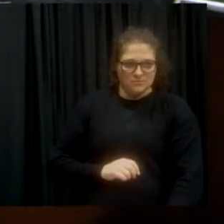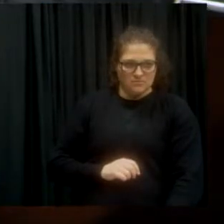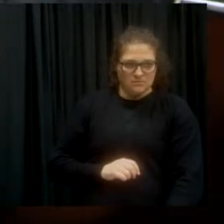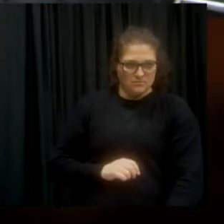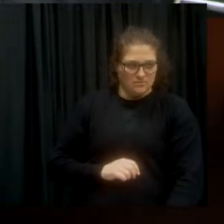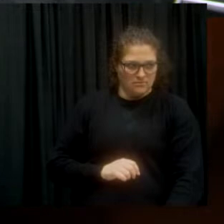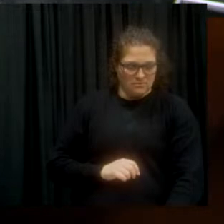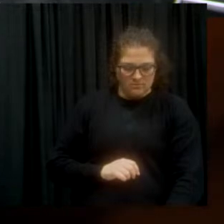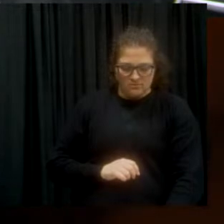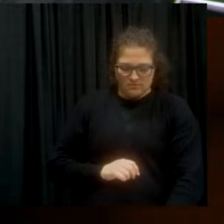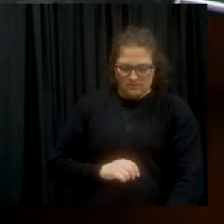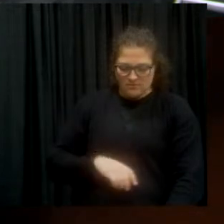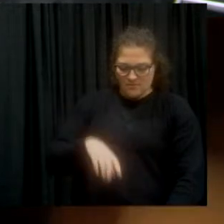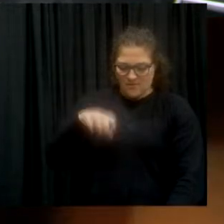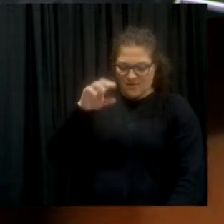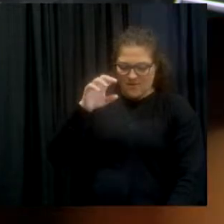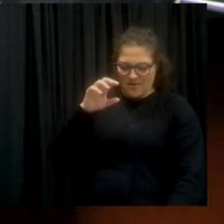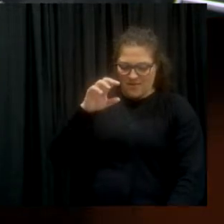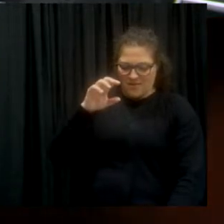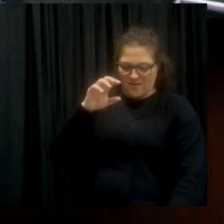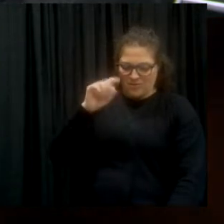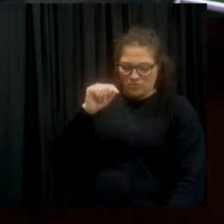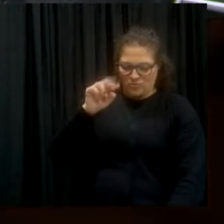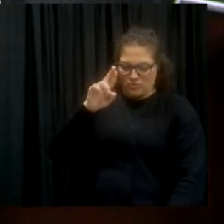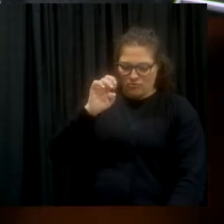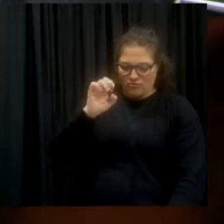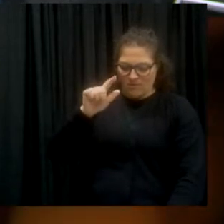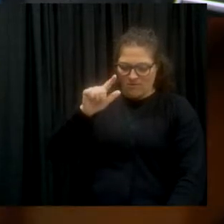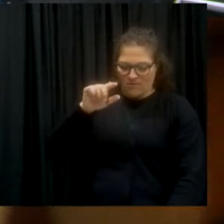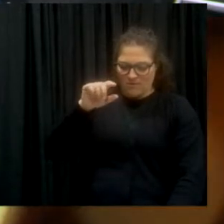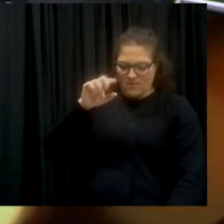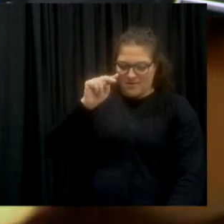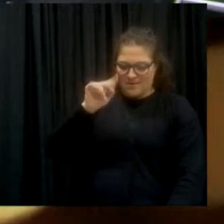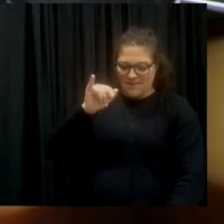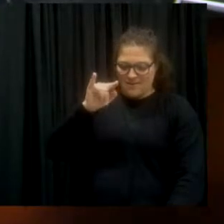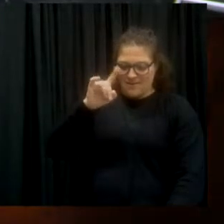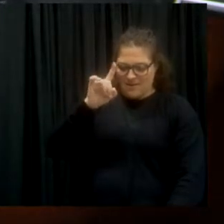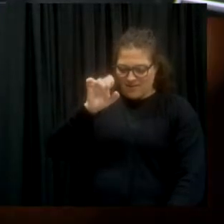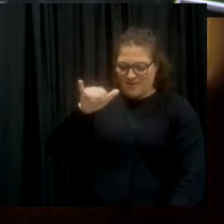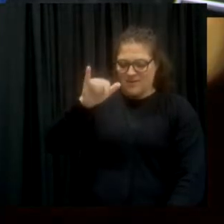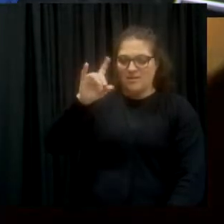Nay Drama, magna cum laude.